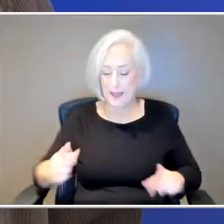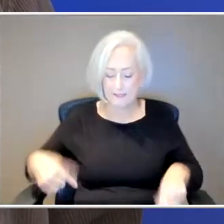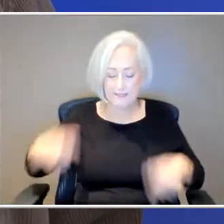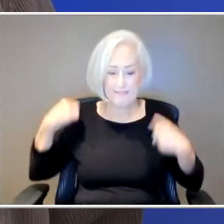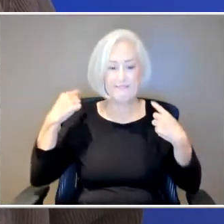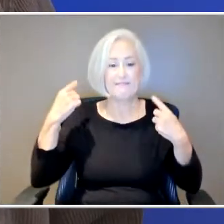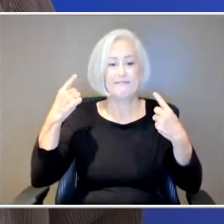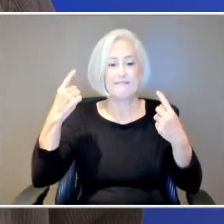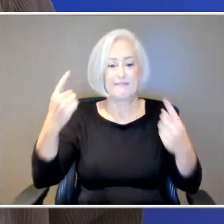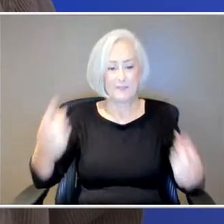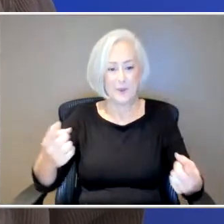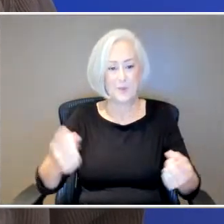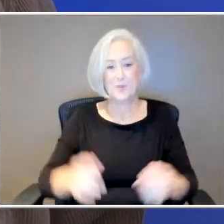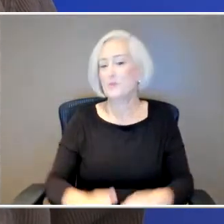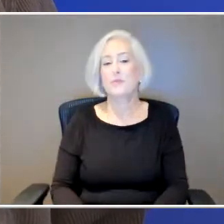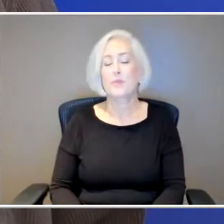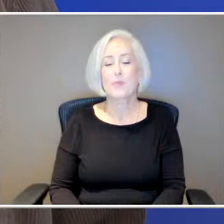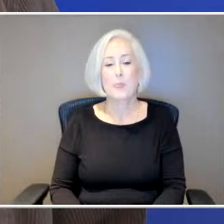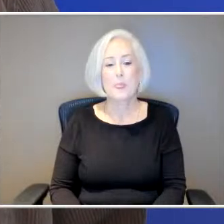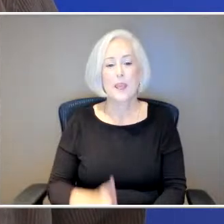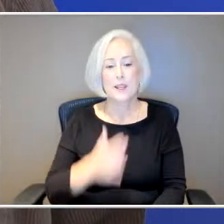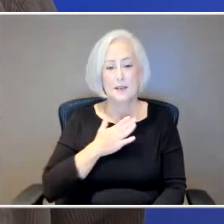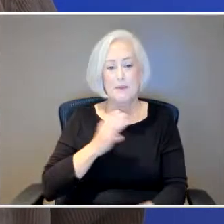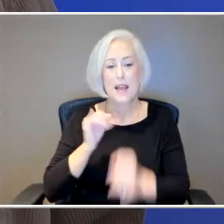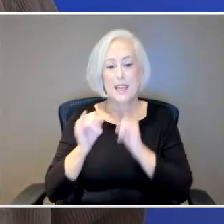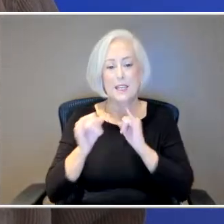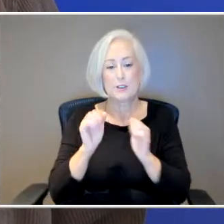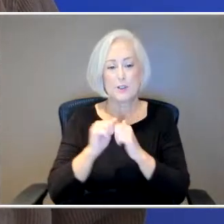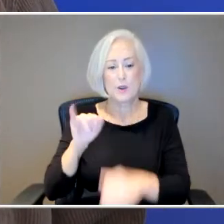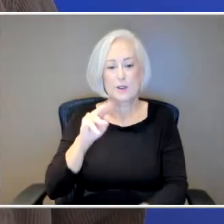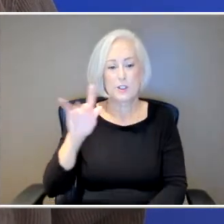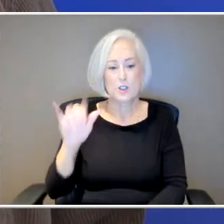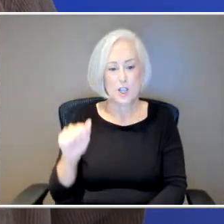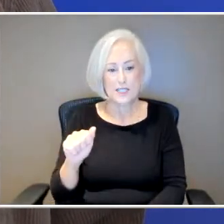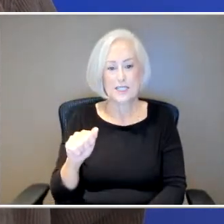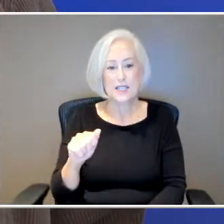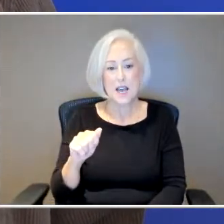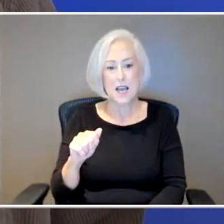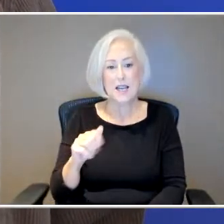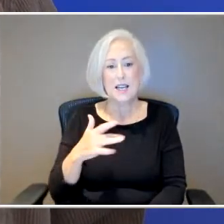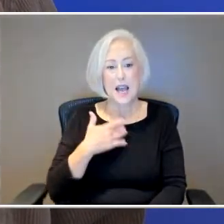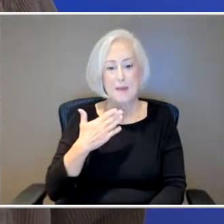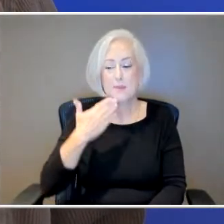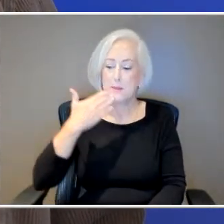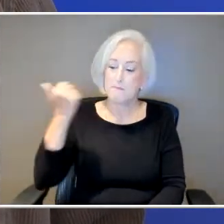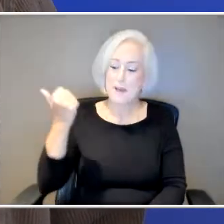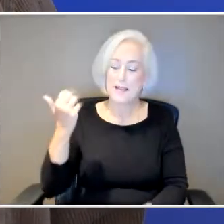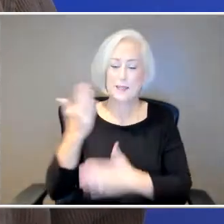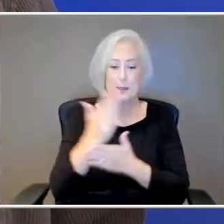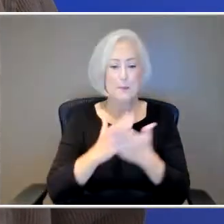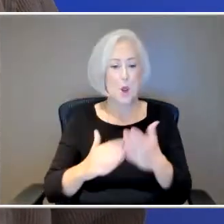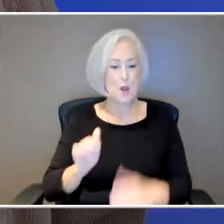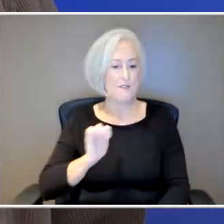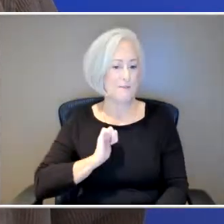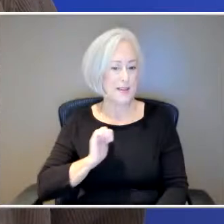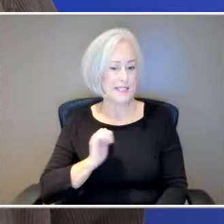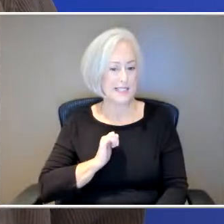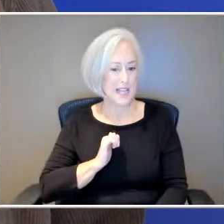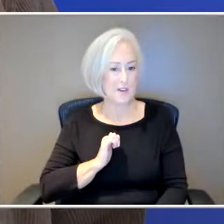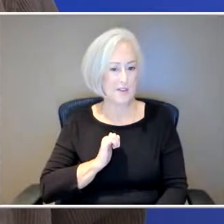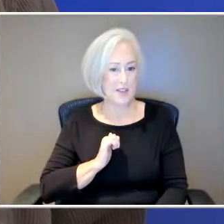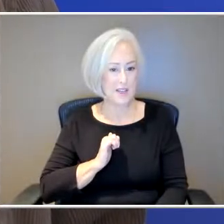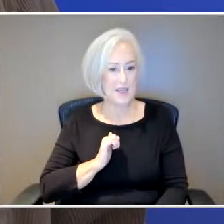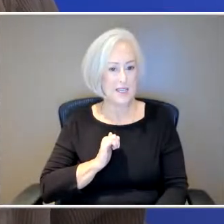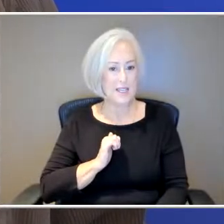interview, you know, with Jessica, that I feel like I'm the best version of Kerrie, and that's what I feel like I'm becoming. I feel like I'm being molded,